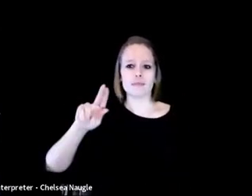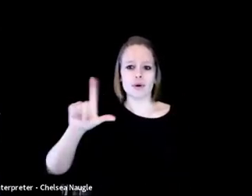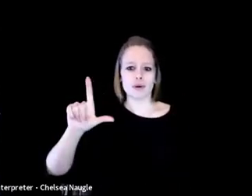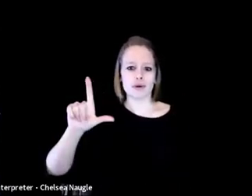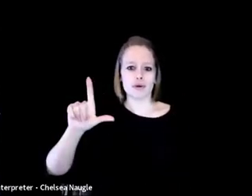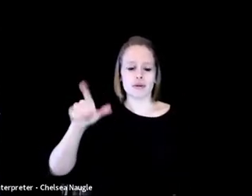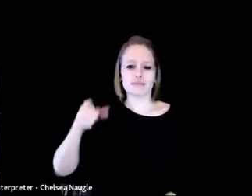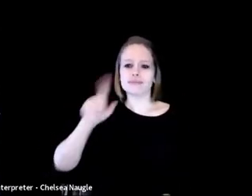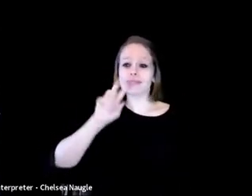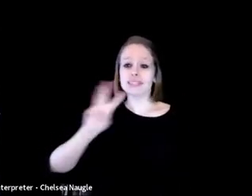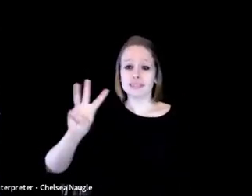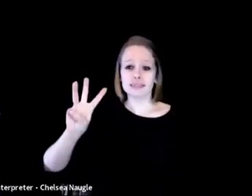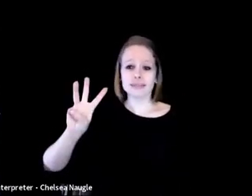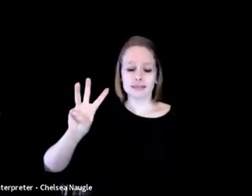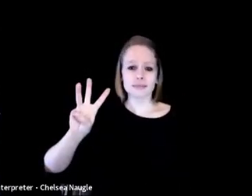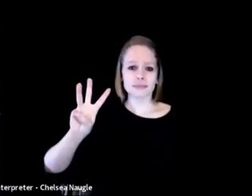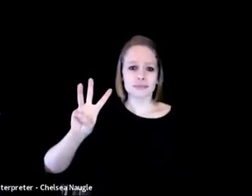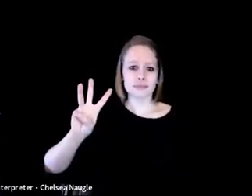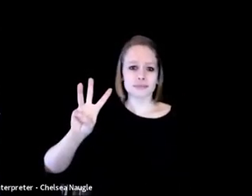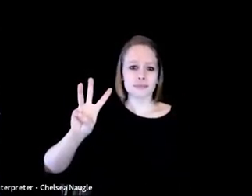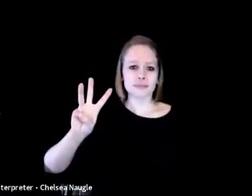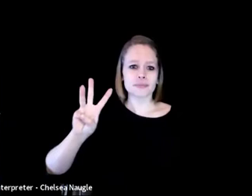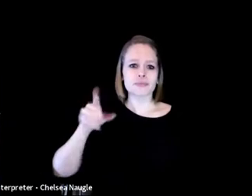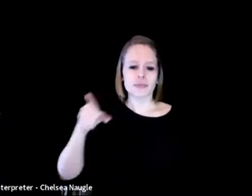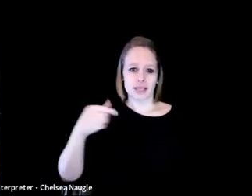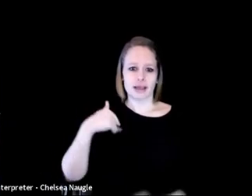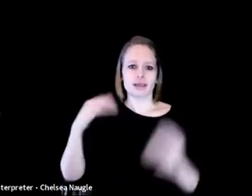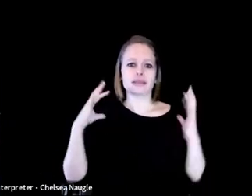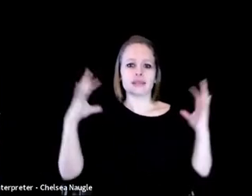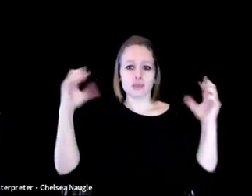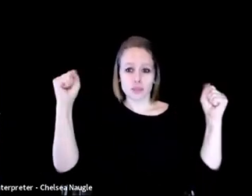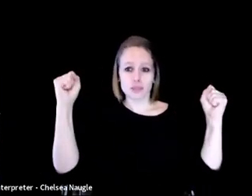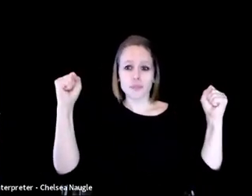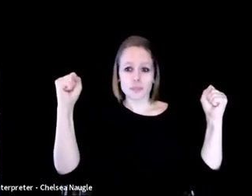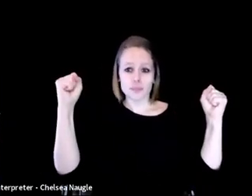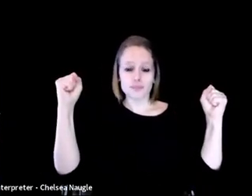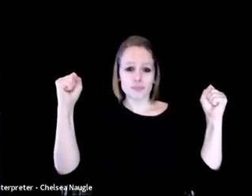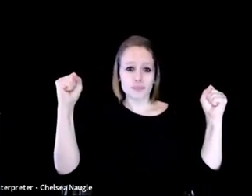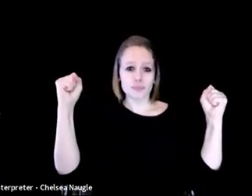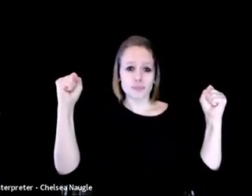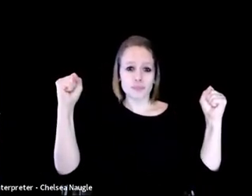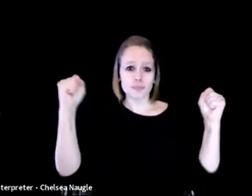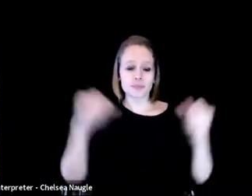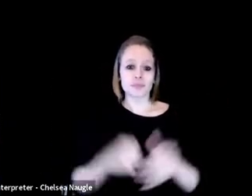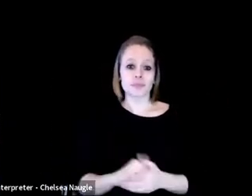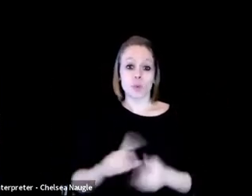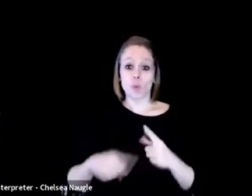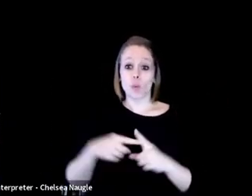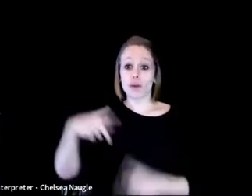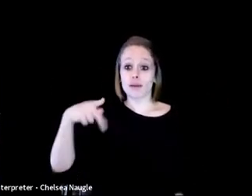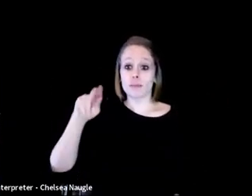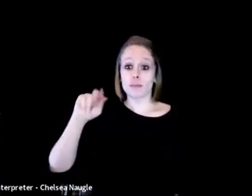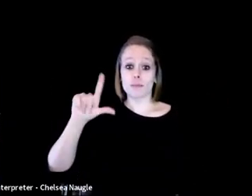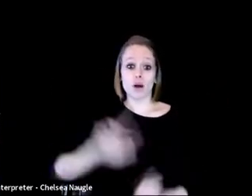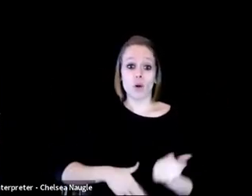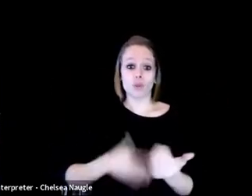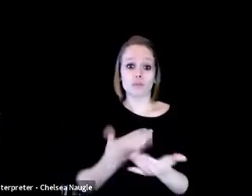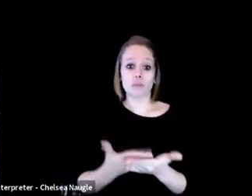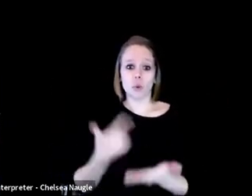He's 6 years old, and he has Char syndrome. And when Paul was born, we didn't